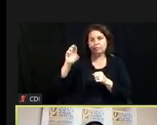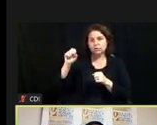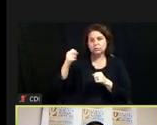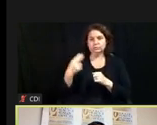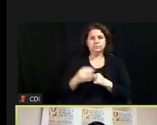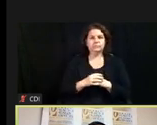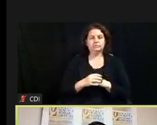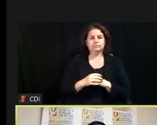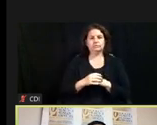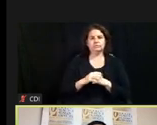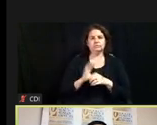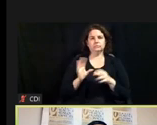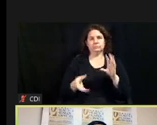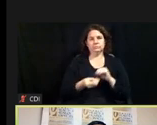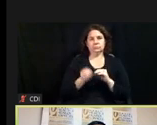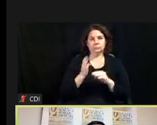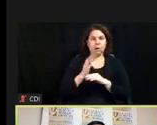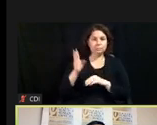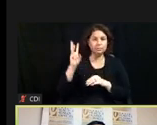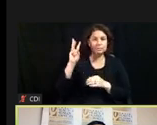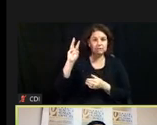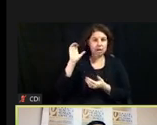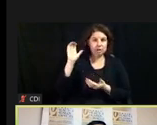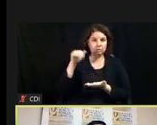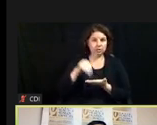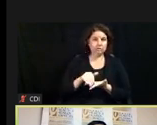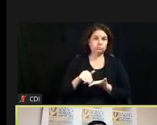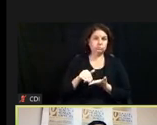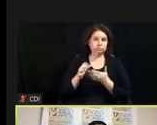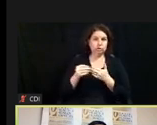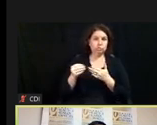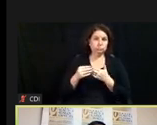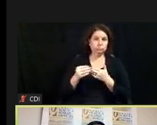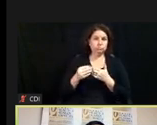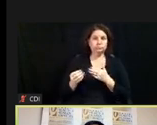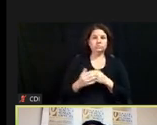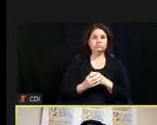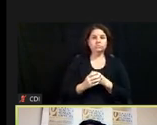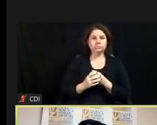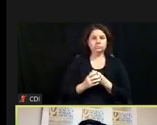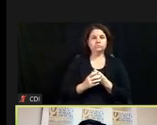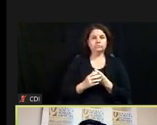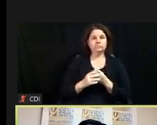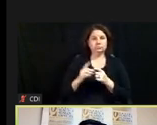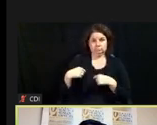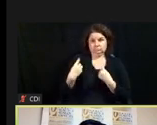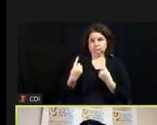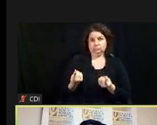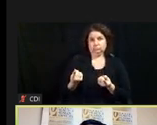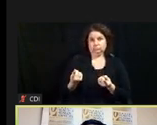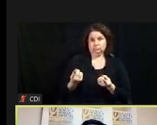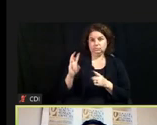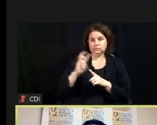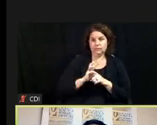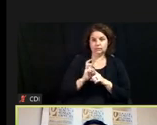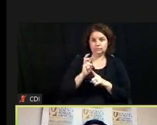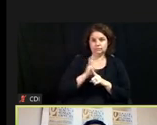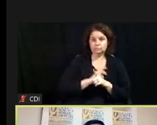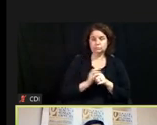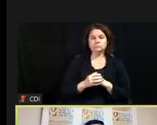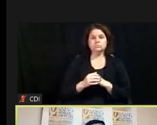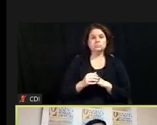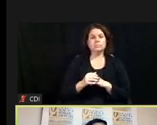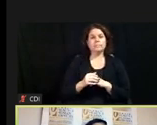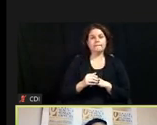over $600,000 over this 6-month timeframe for these recipients. They